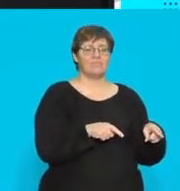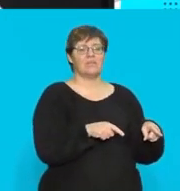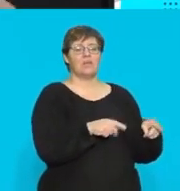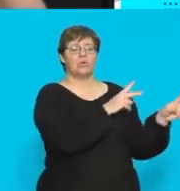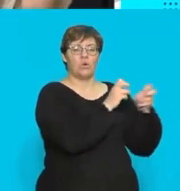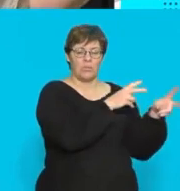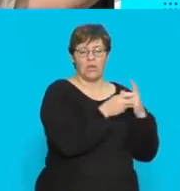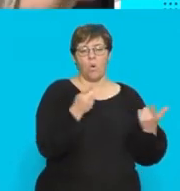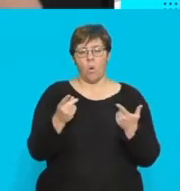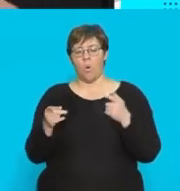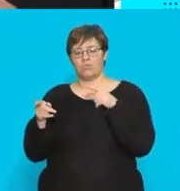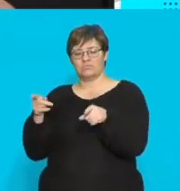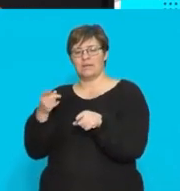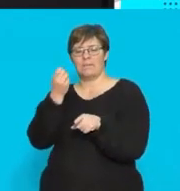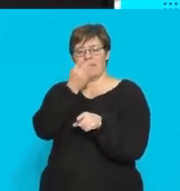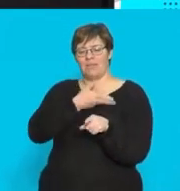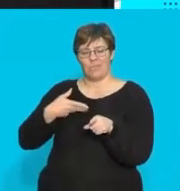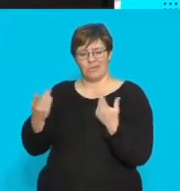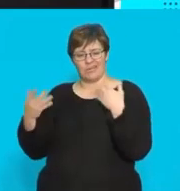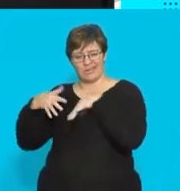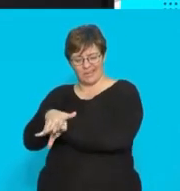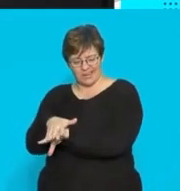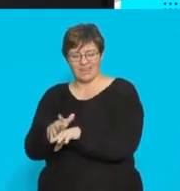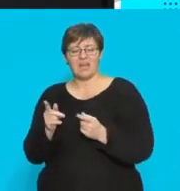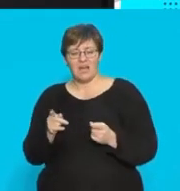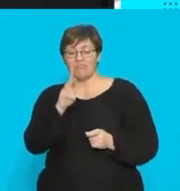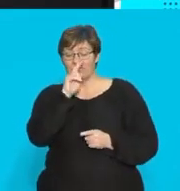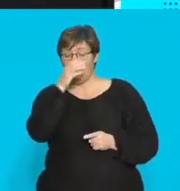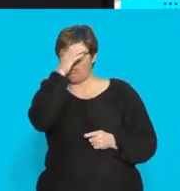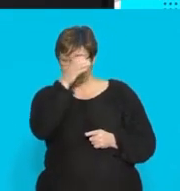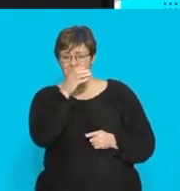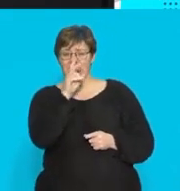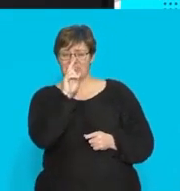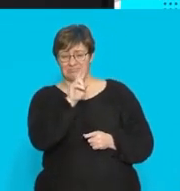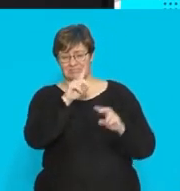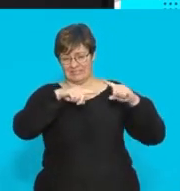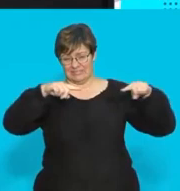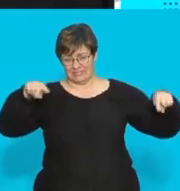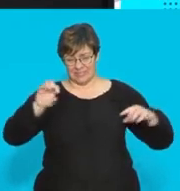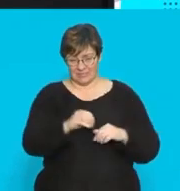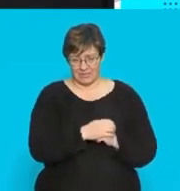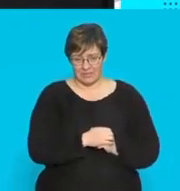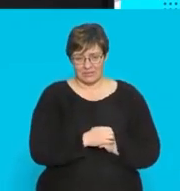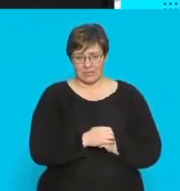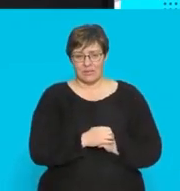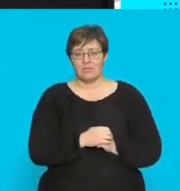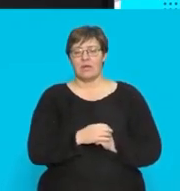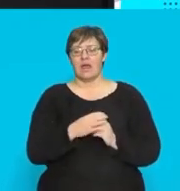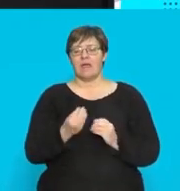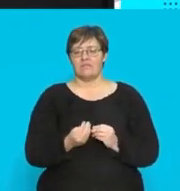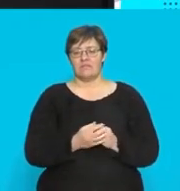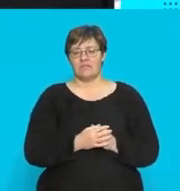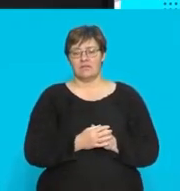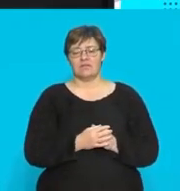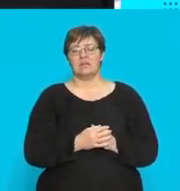asexual, right, it's linked to a lot of the concepts that we're looking at, right, in plant reproduction. But I've put